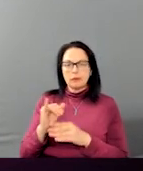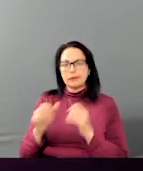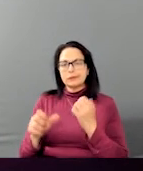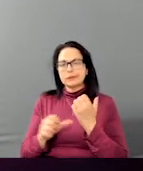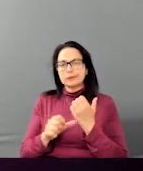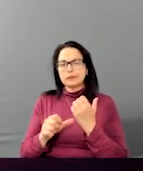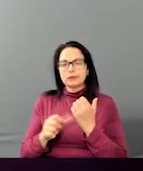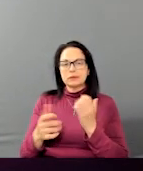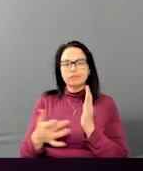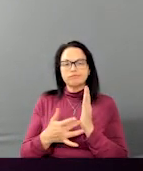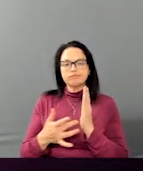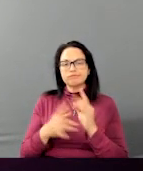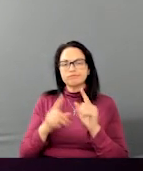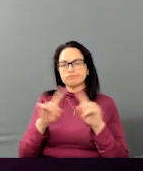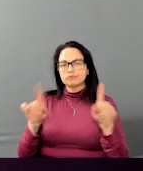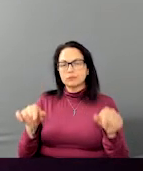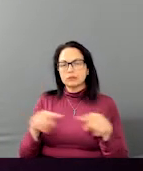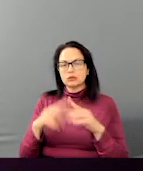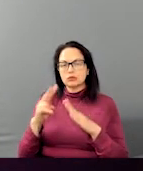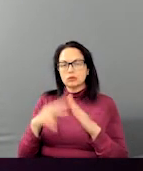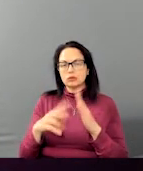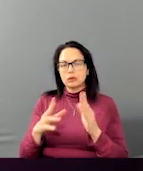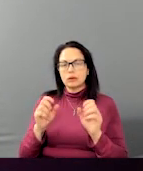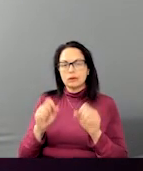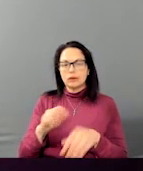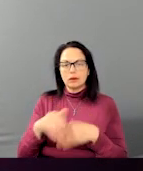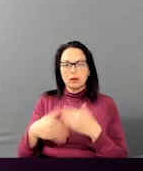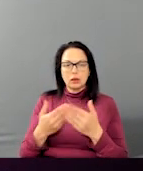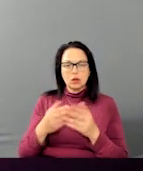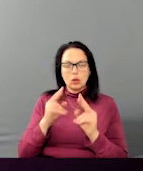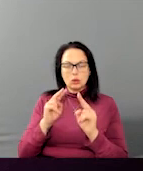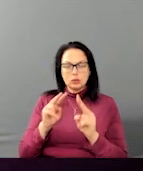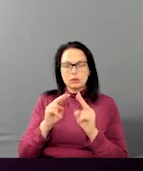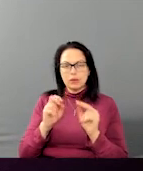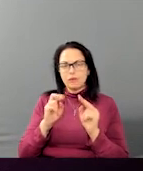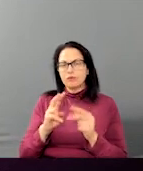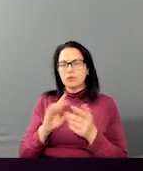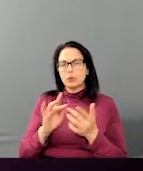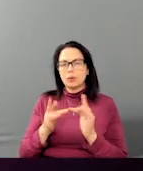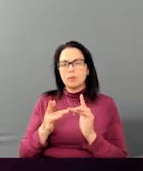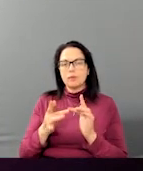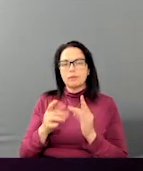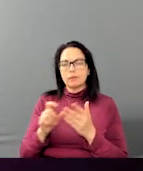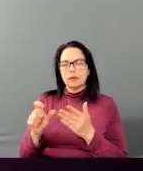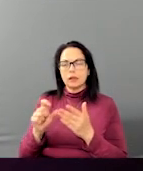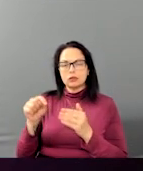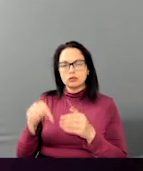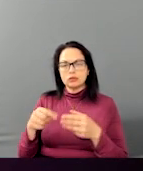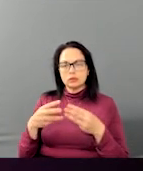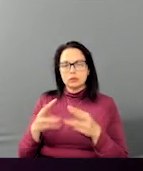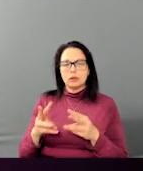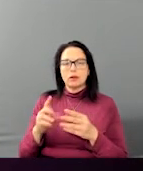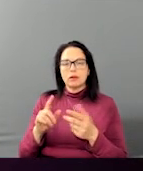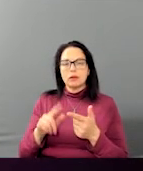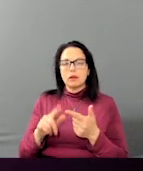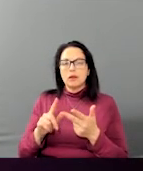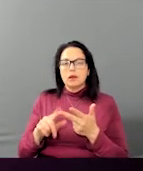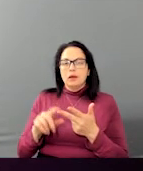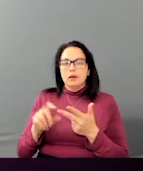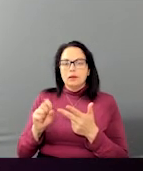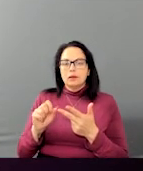can all see or view the web page in this way. And then there's semantic, which are